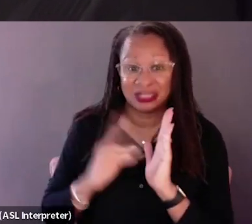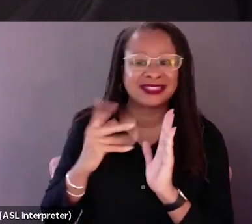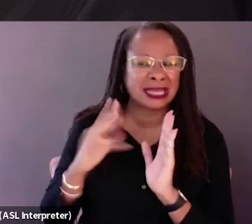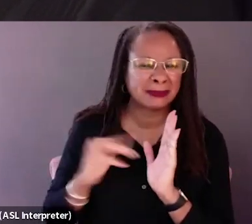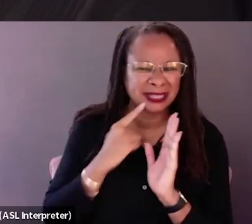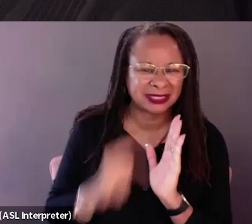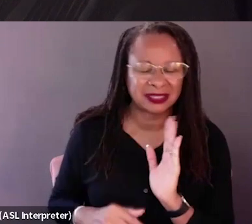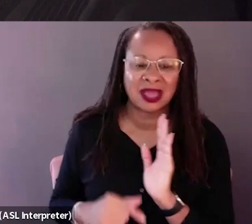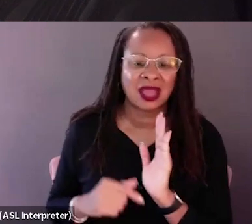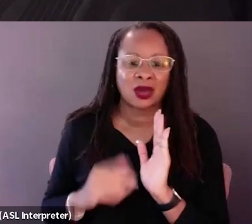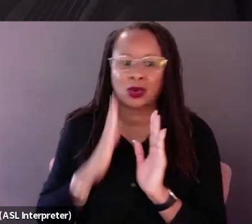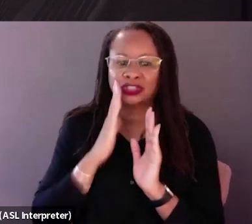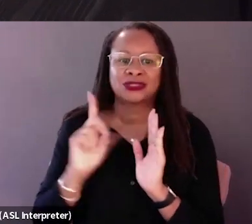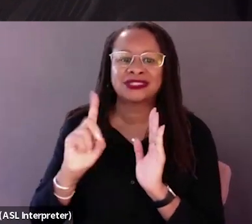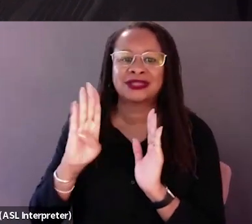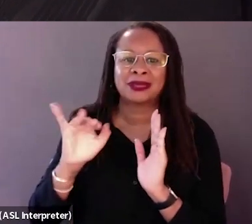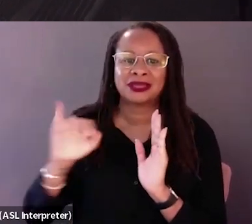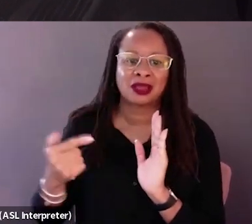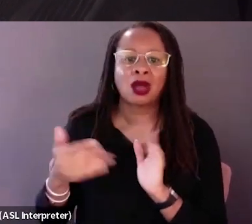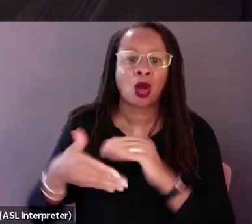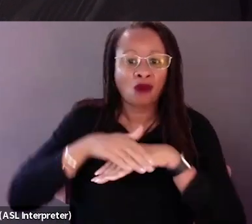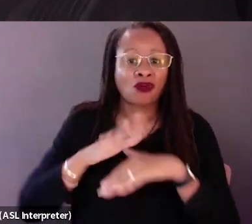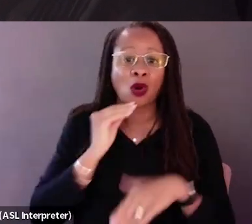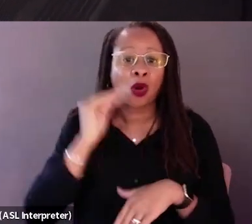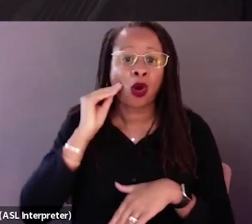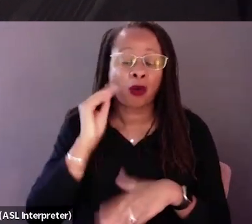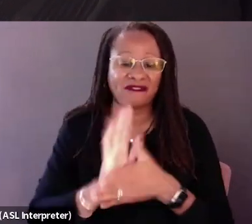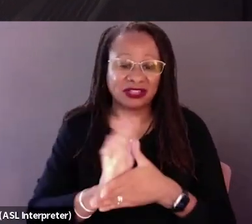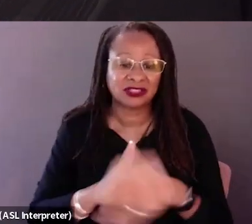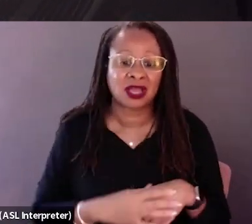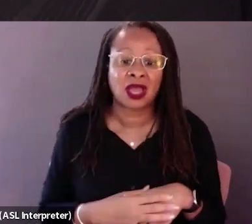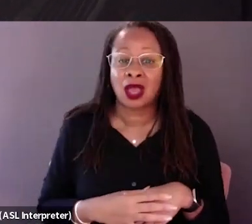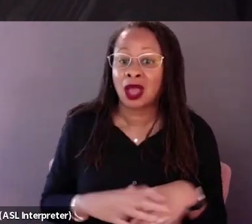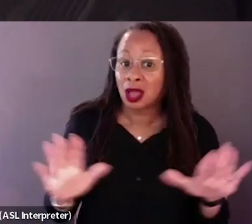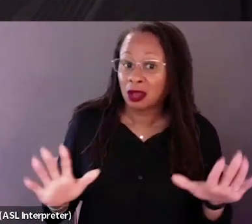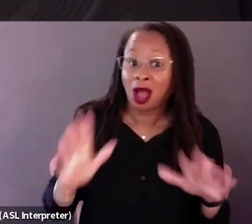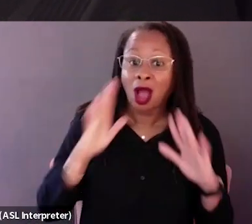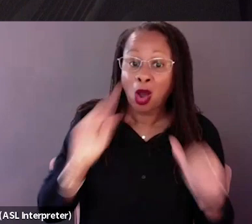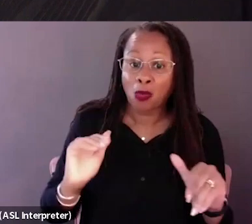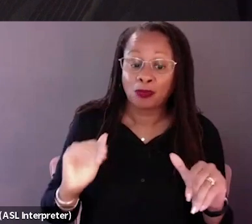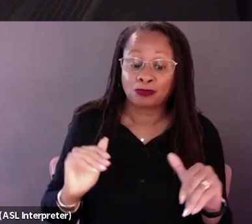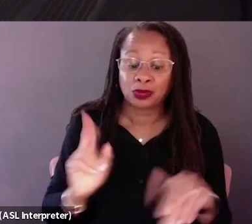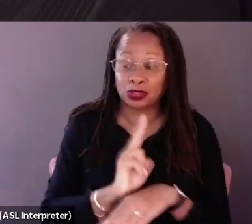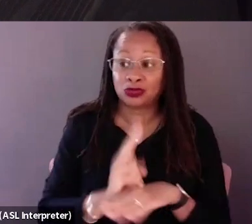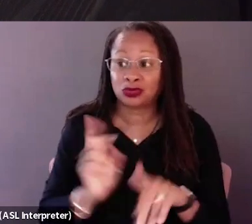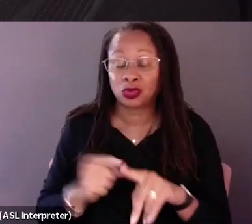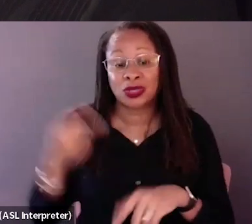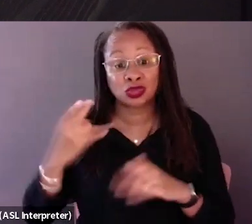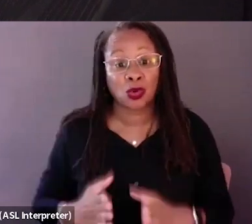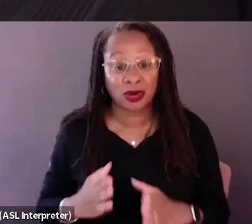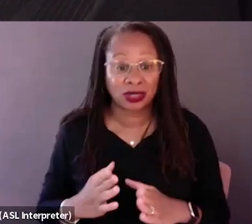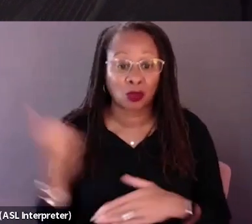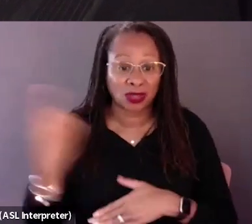was dubbing over home videos. And she said, I hope these will be useful to a historian one day. So she knew what